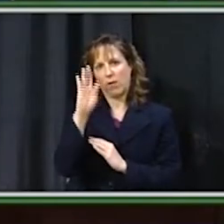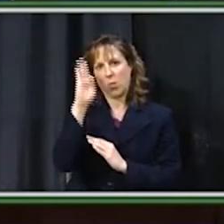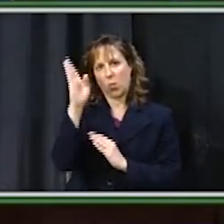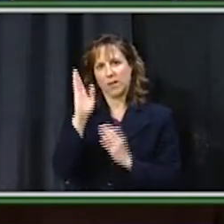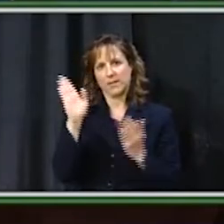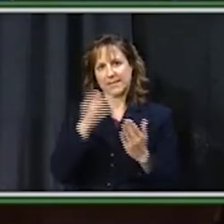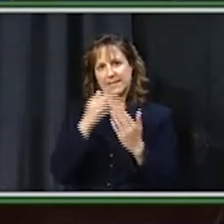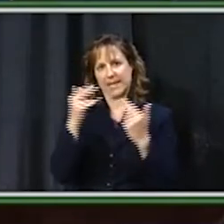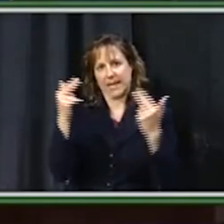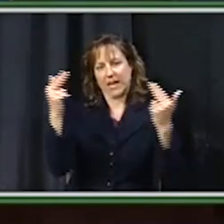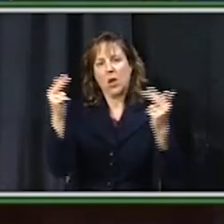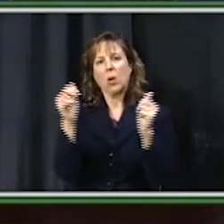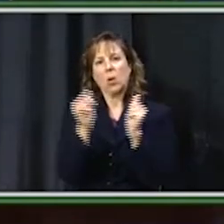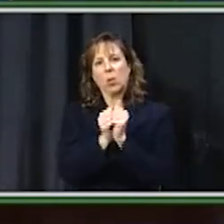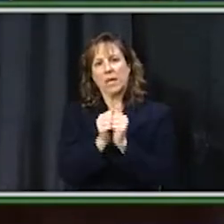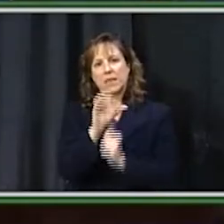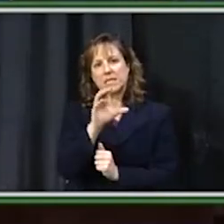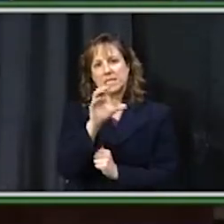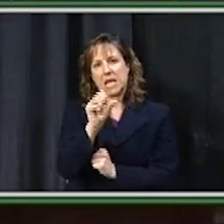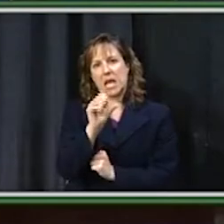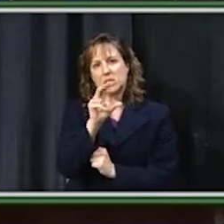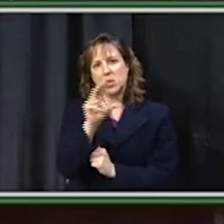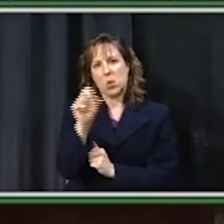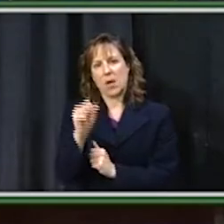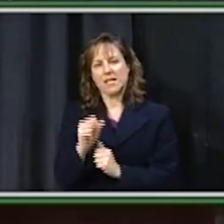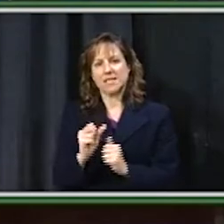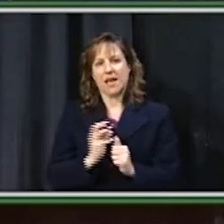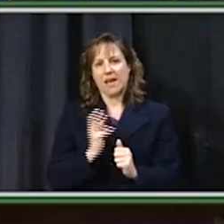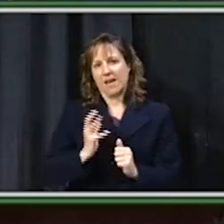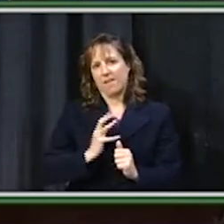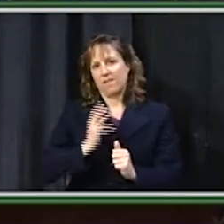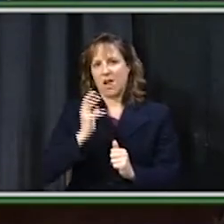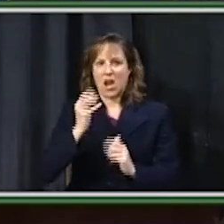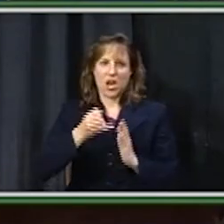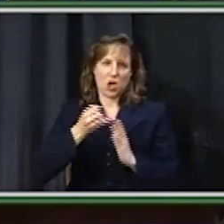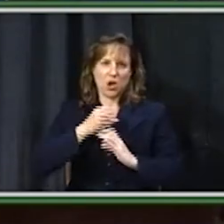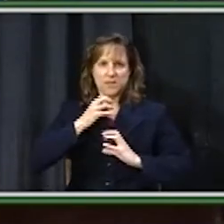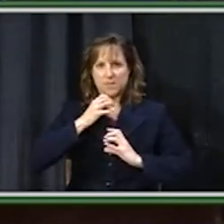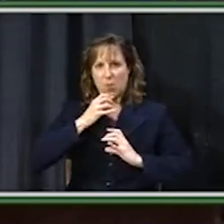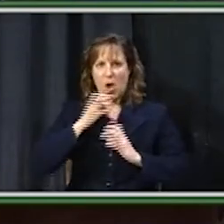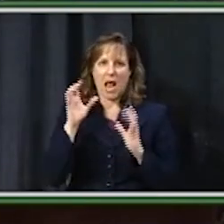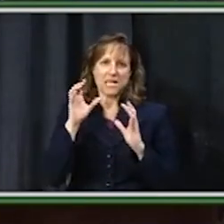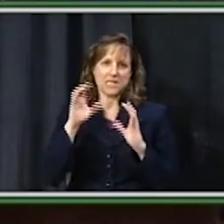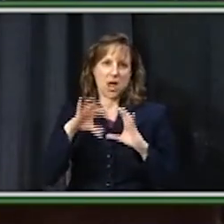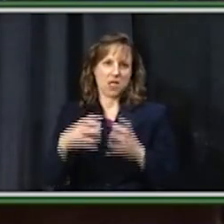accompanied by the Sacramento State Fine Arts Brass Ensemble.